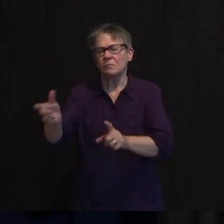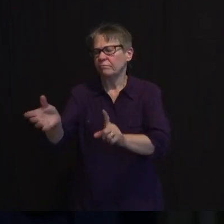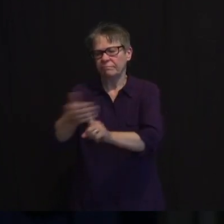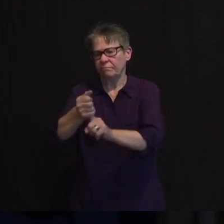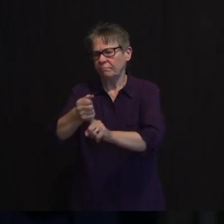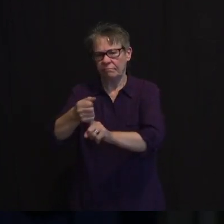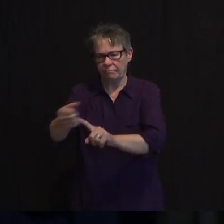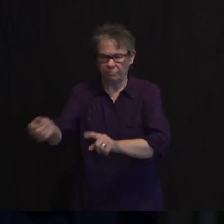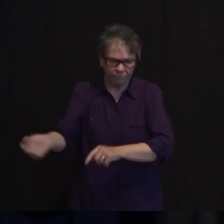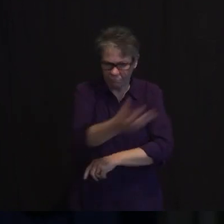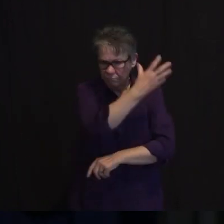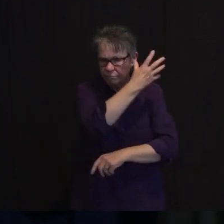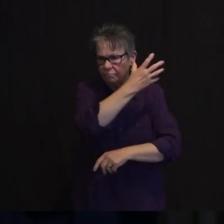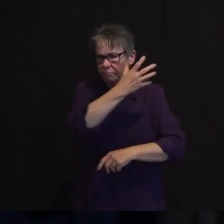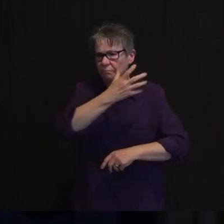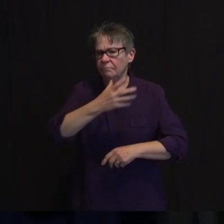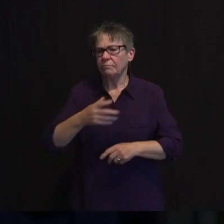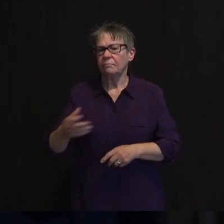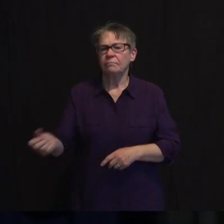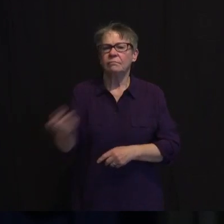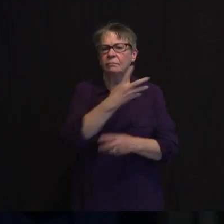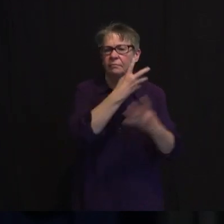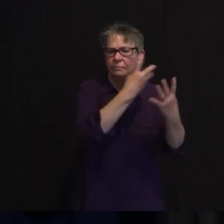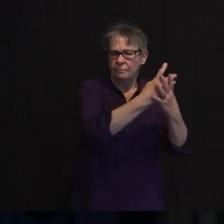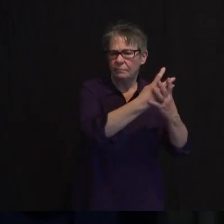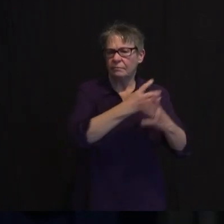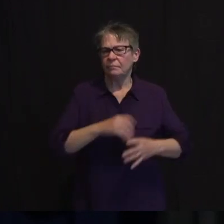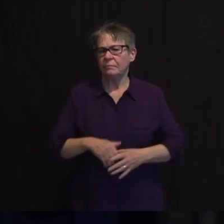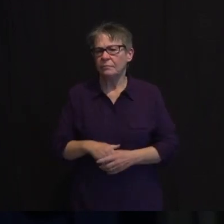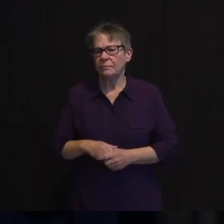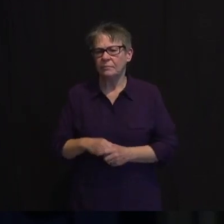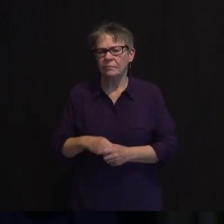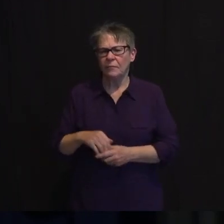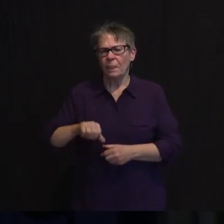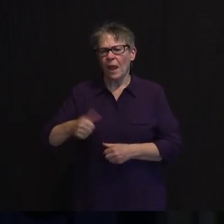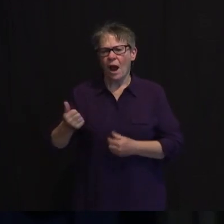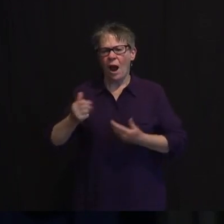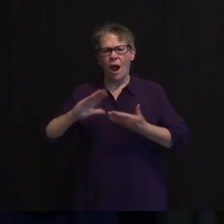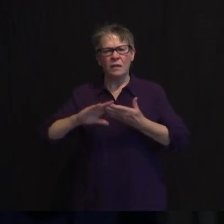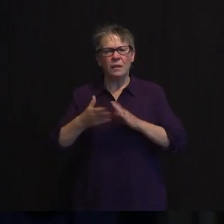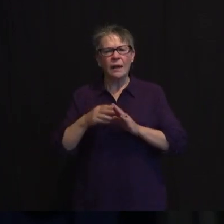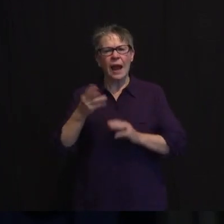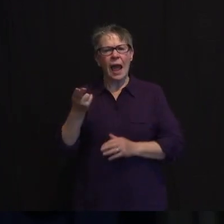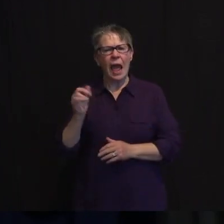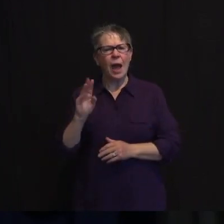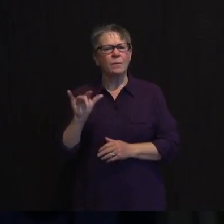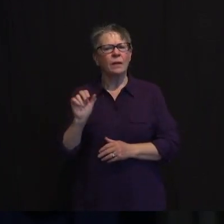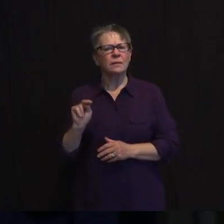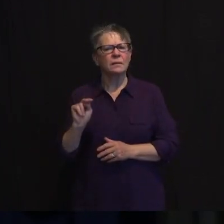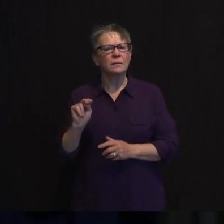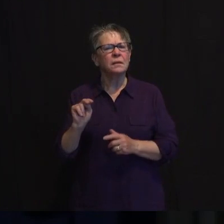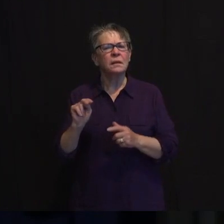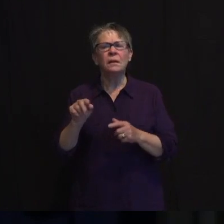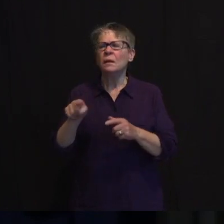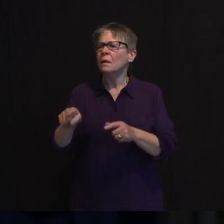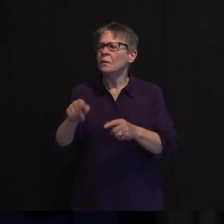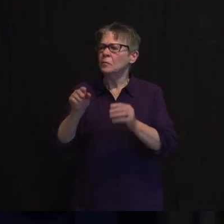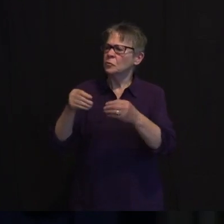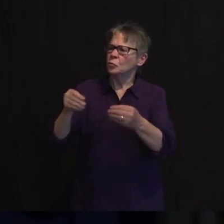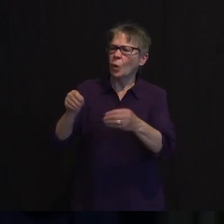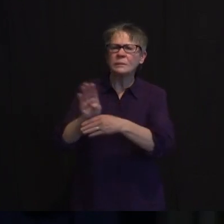Hamilton, a nail salon was closed and cited for the EO violation. In Salem City, another arrest for somebody active